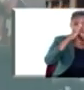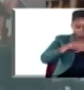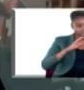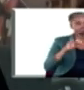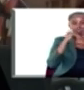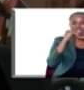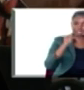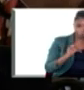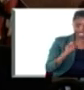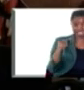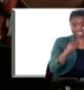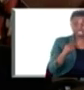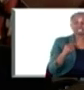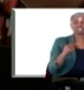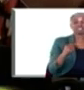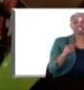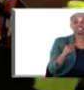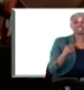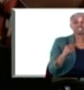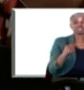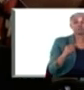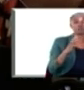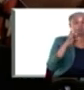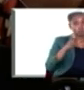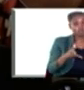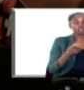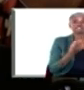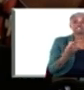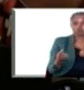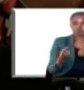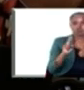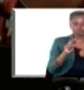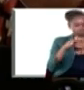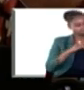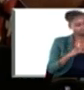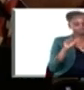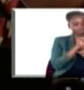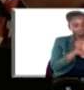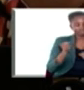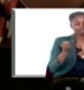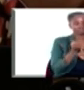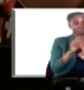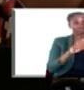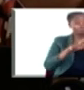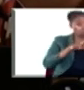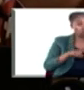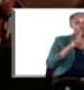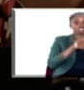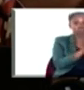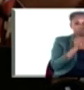inequality, with the signposts of building a society based on social